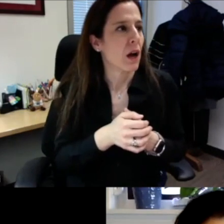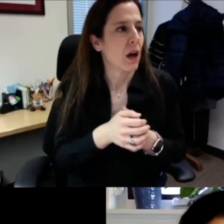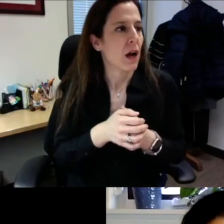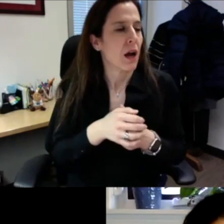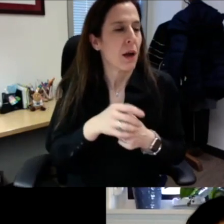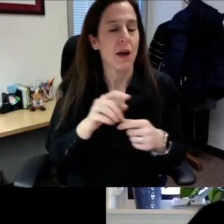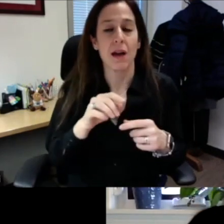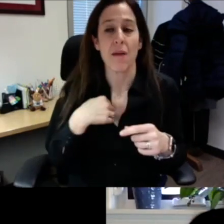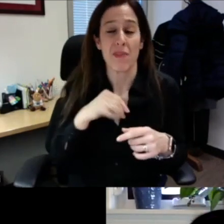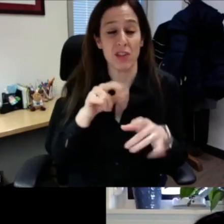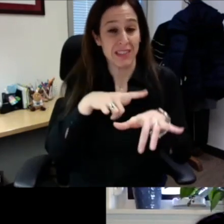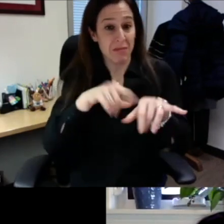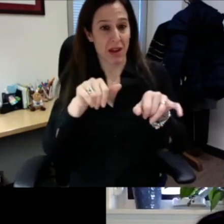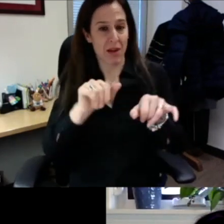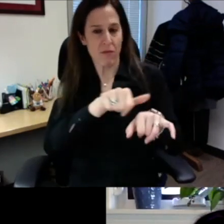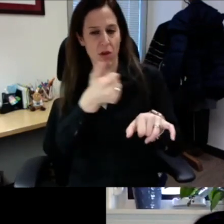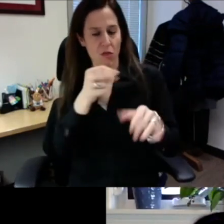listening a lot of that.